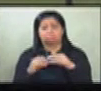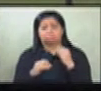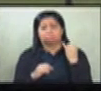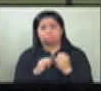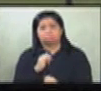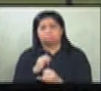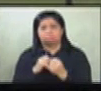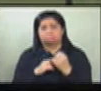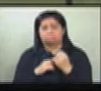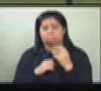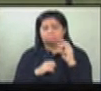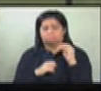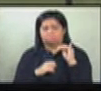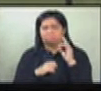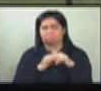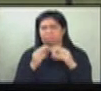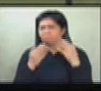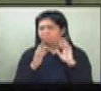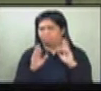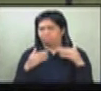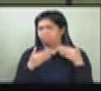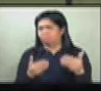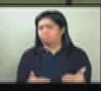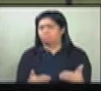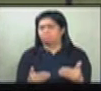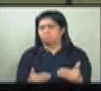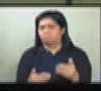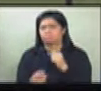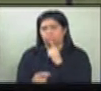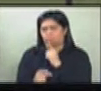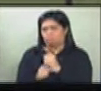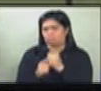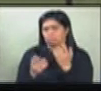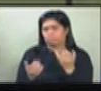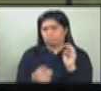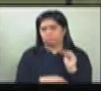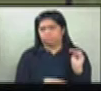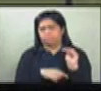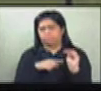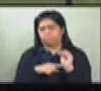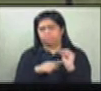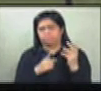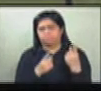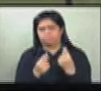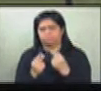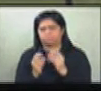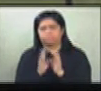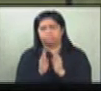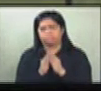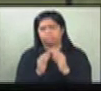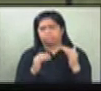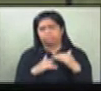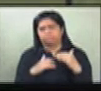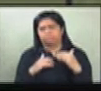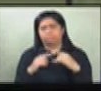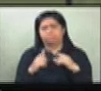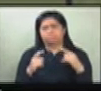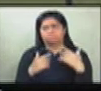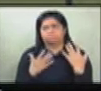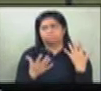the Miss Universe is a go thing. In fact, ngayong Monday, we will be doing a press con. Okay. And we will